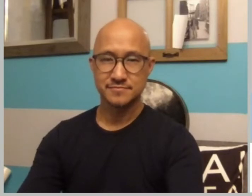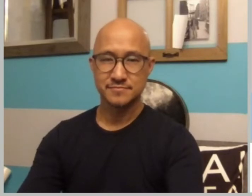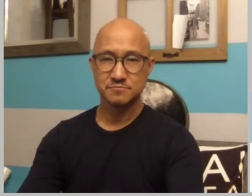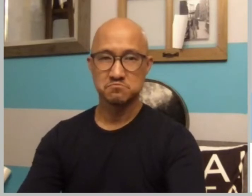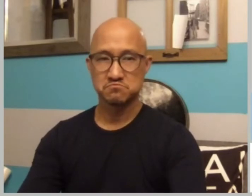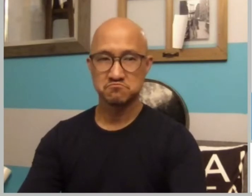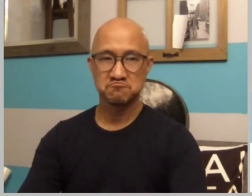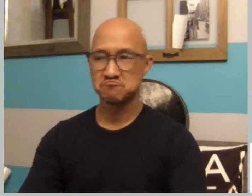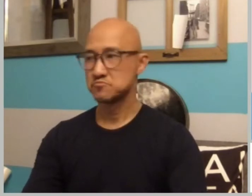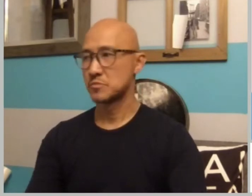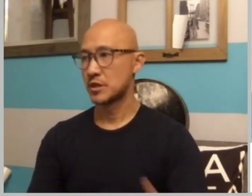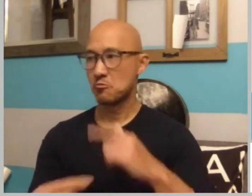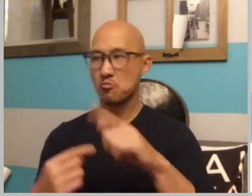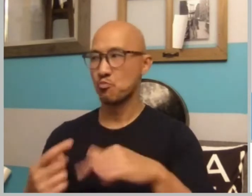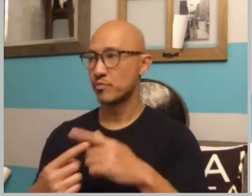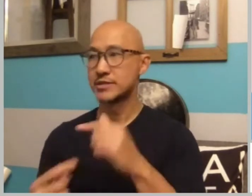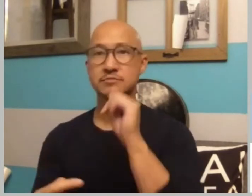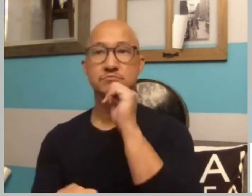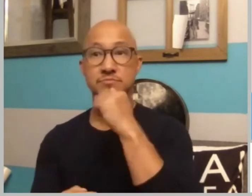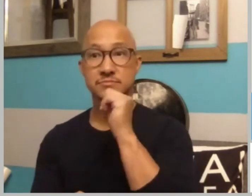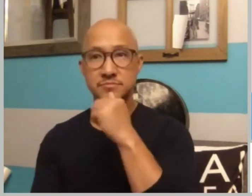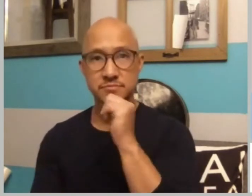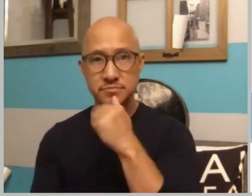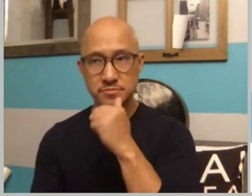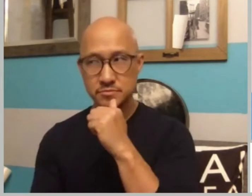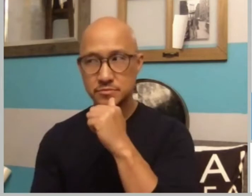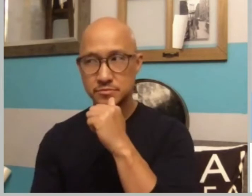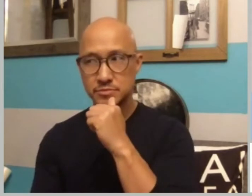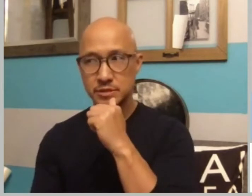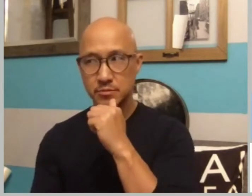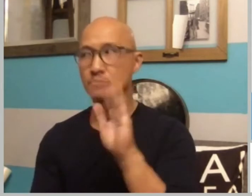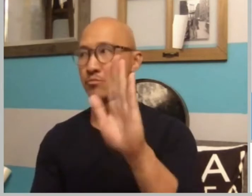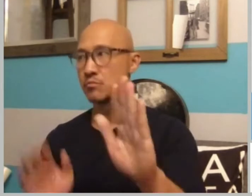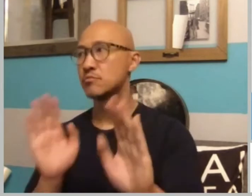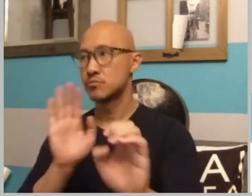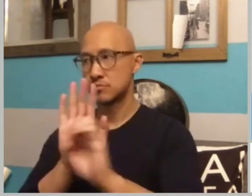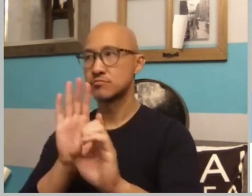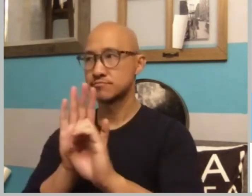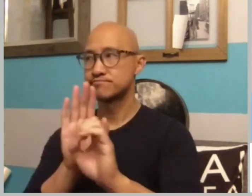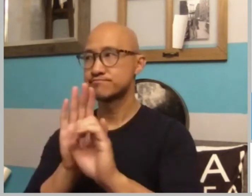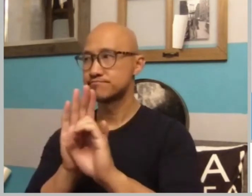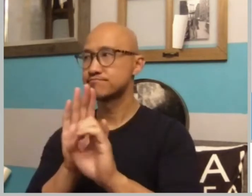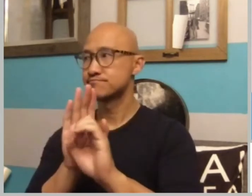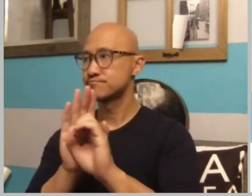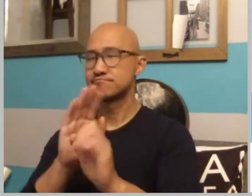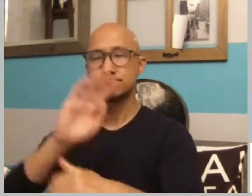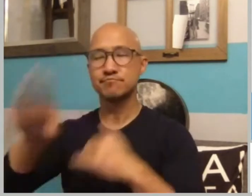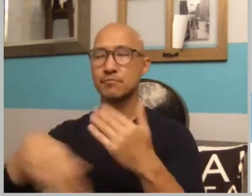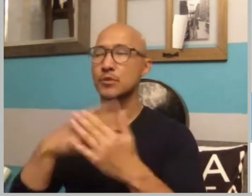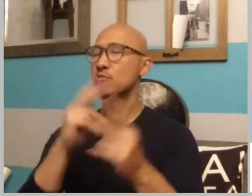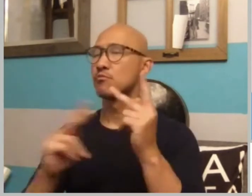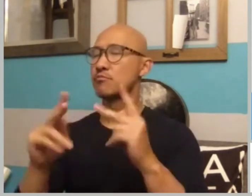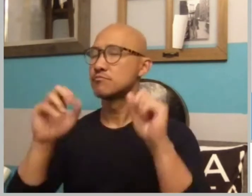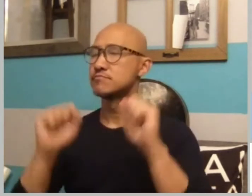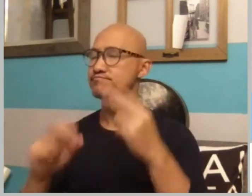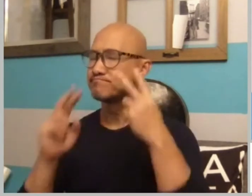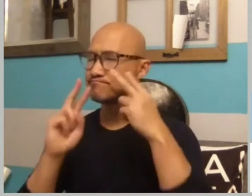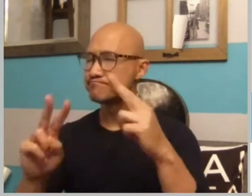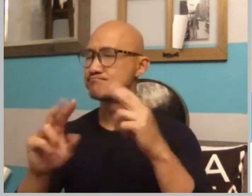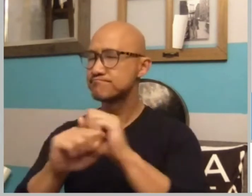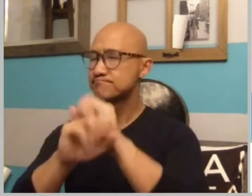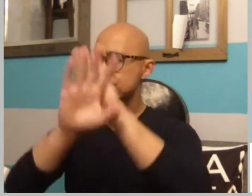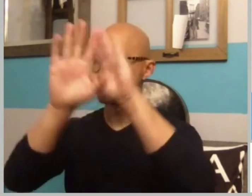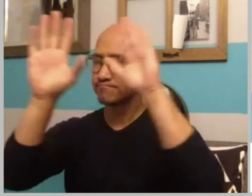So think about Meshach, Shadrach, and Abednego. Think about, from a